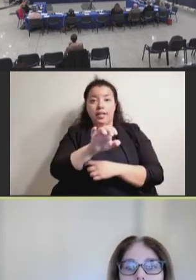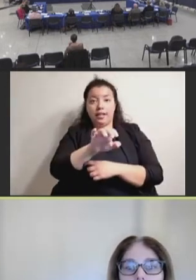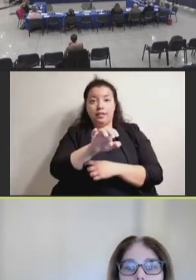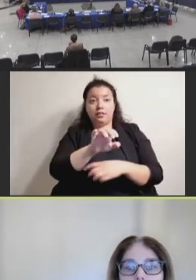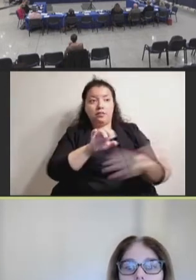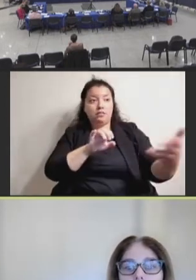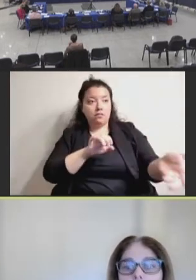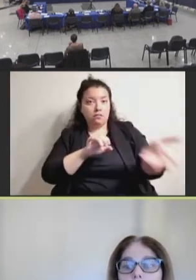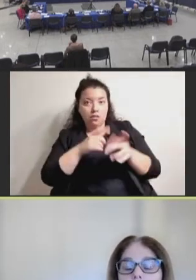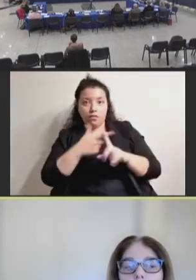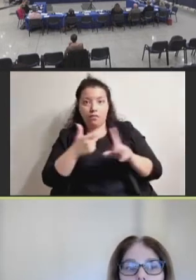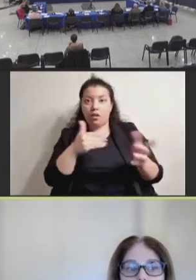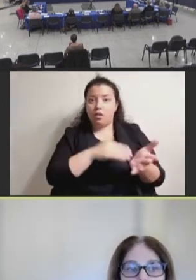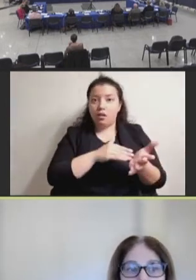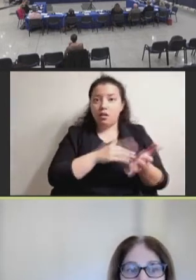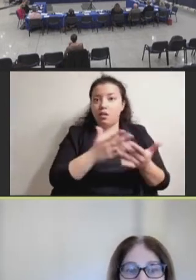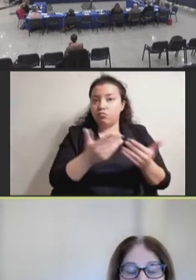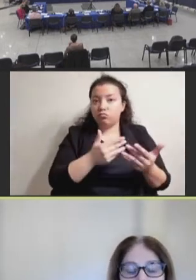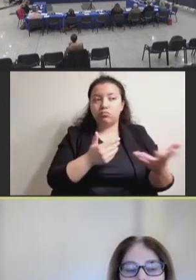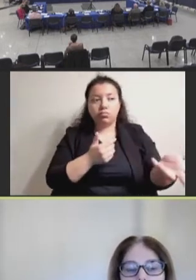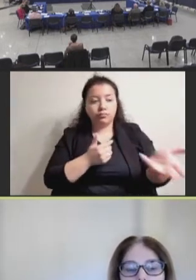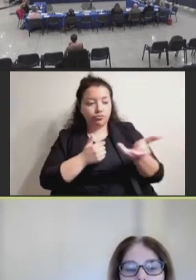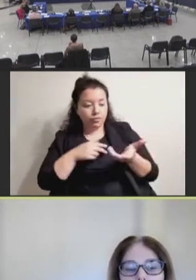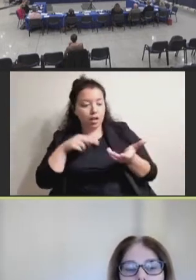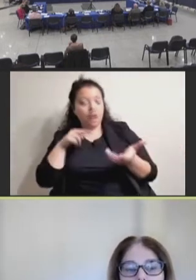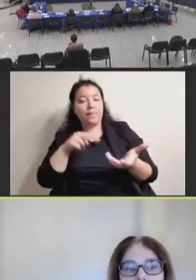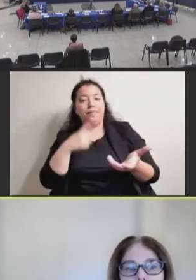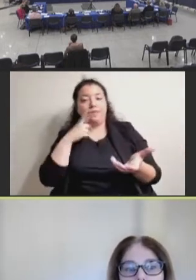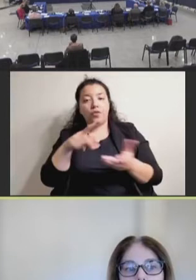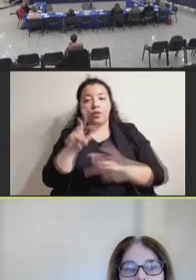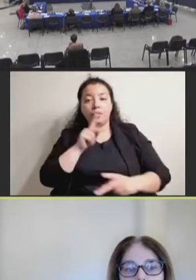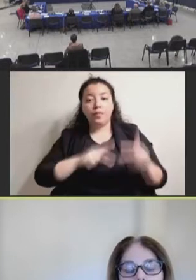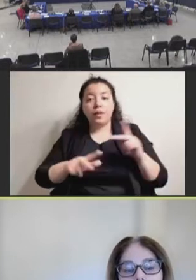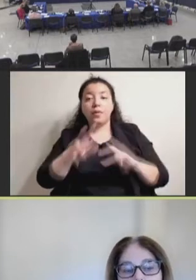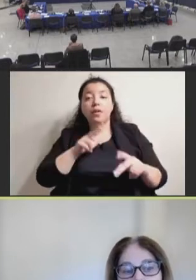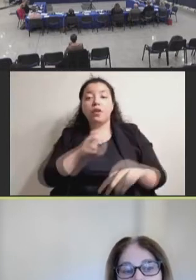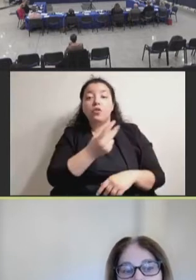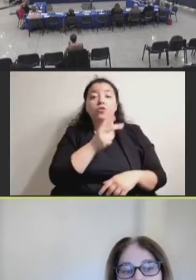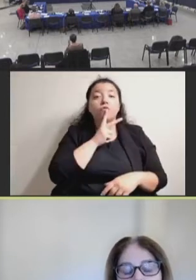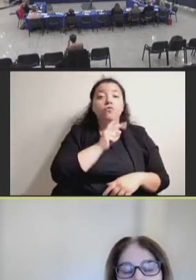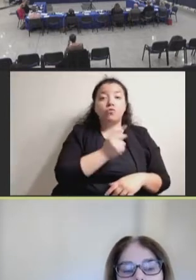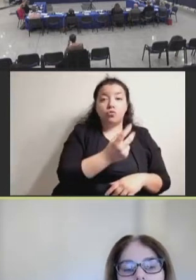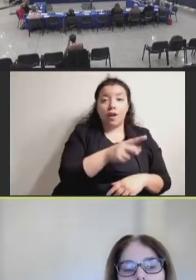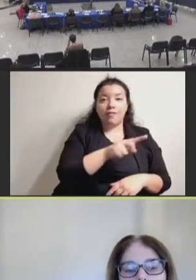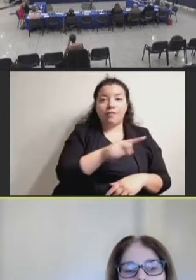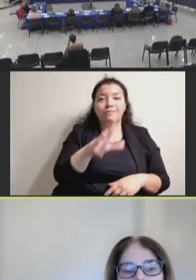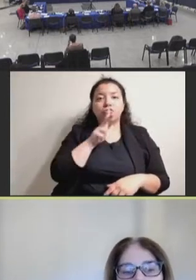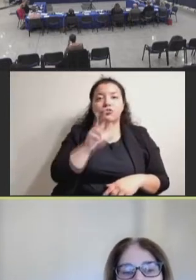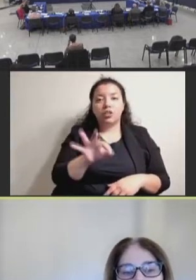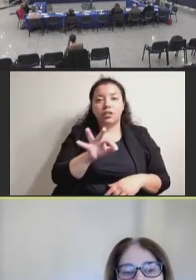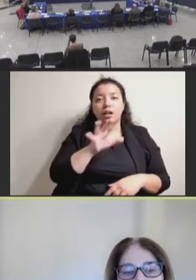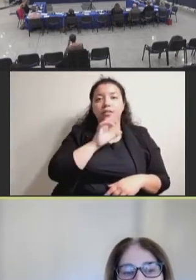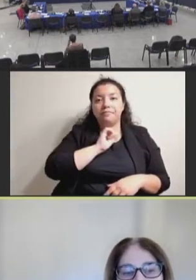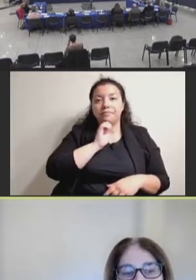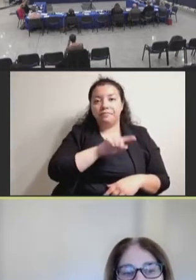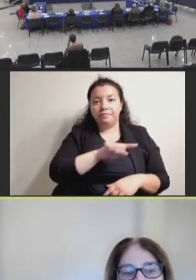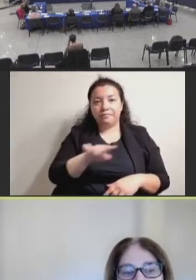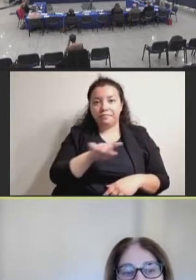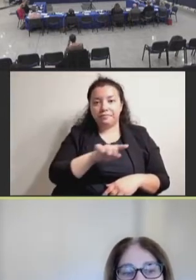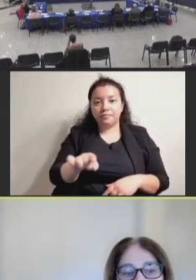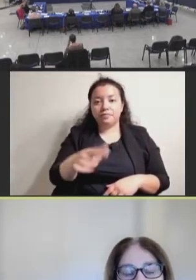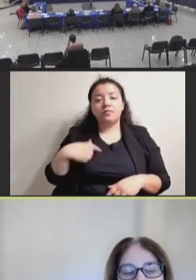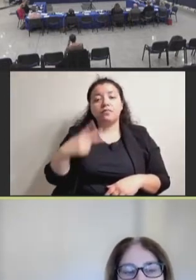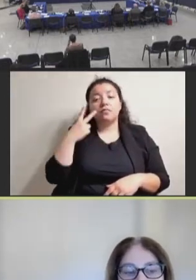in individuals 12 to 39 years of age. And so for our analysis, this is a graph showing what we found when we looked at